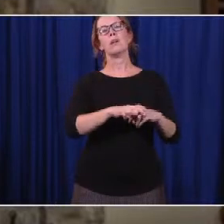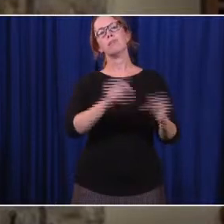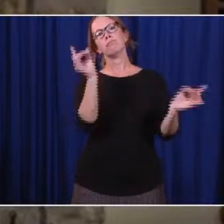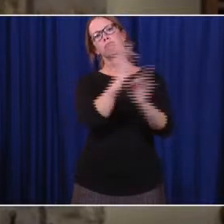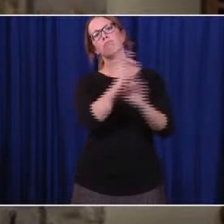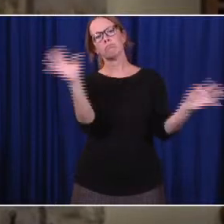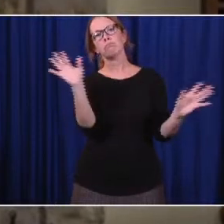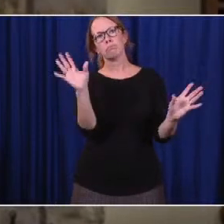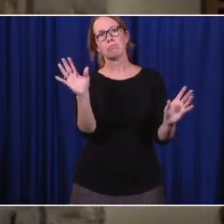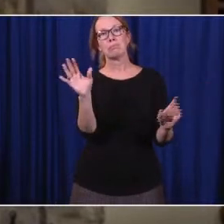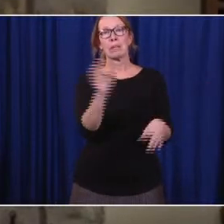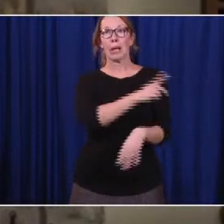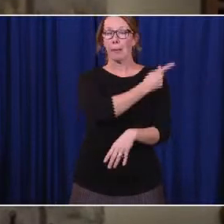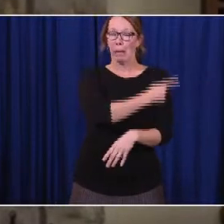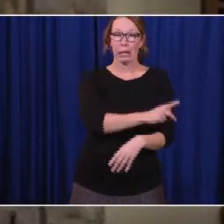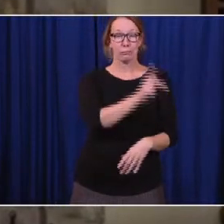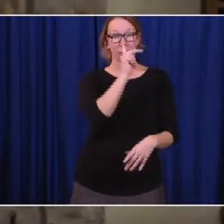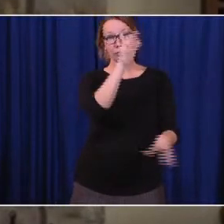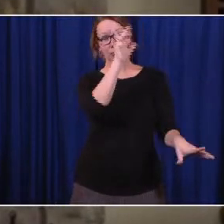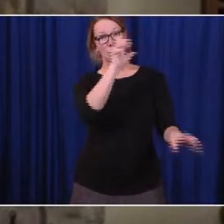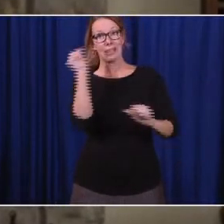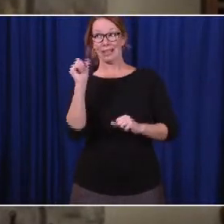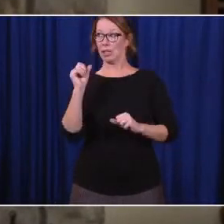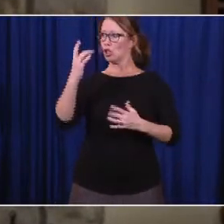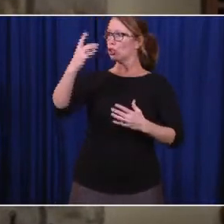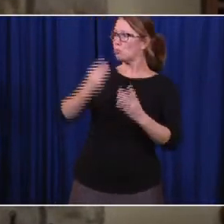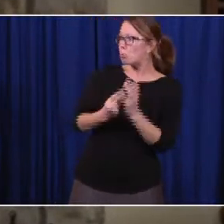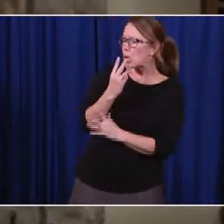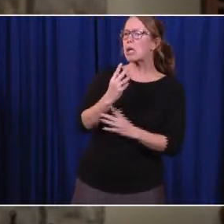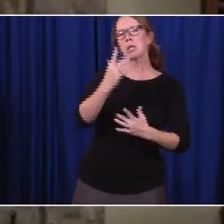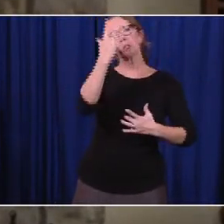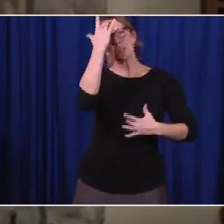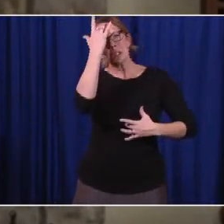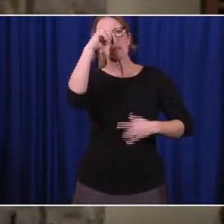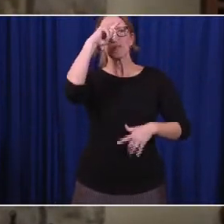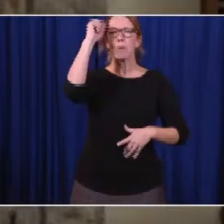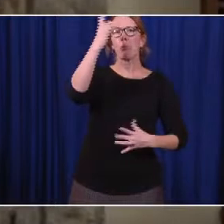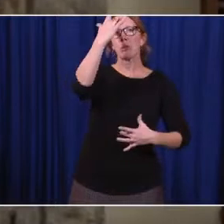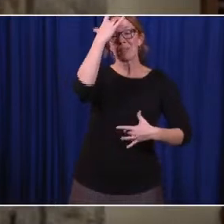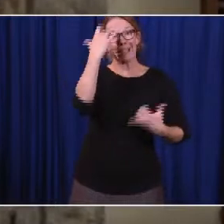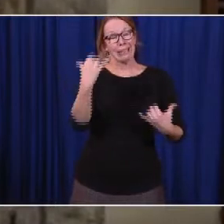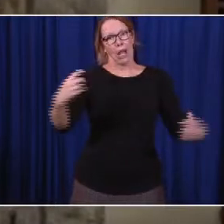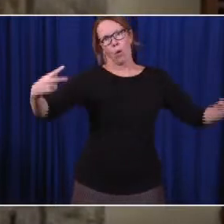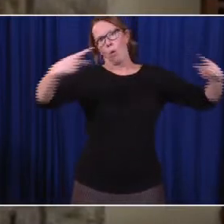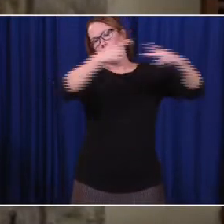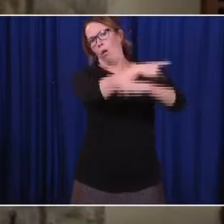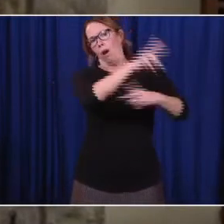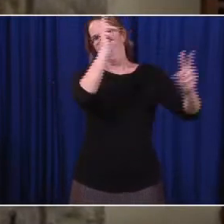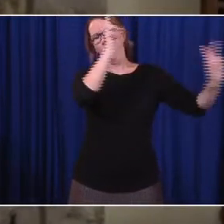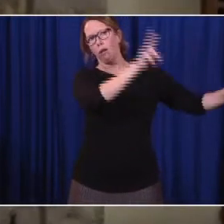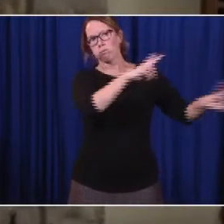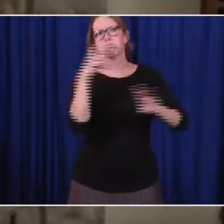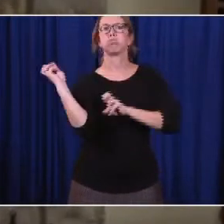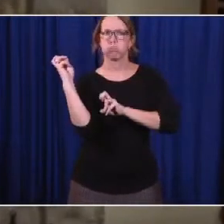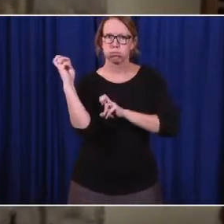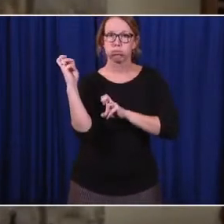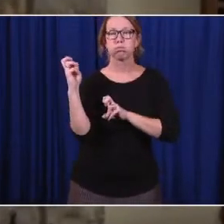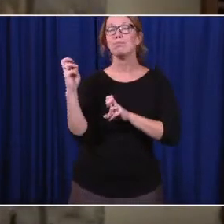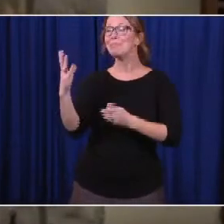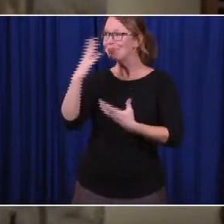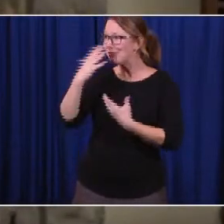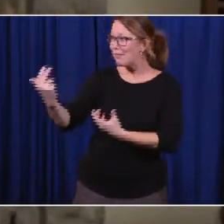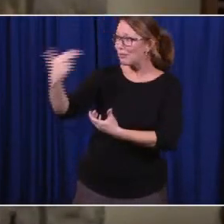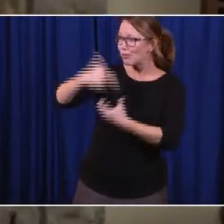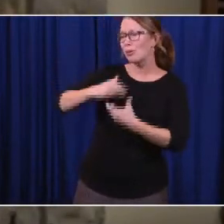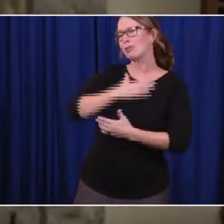These patients are sicker than patients were in the spring and summer. Thank you very much for joining us. We appreciate it very,